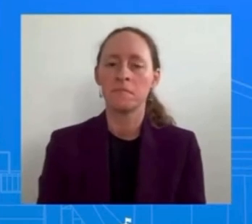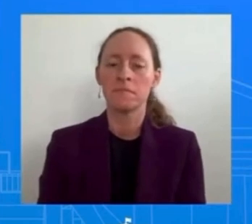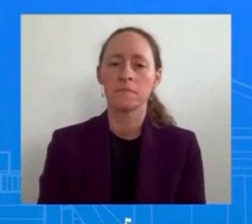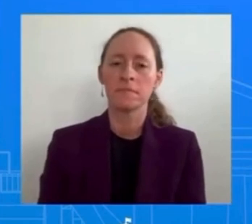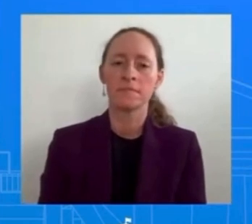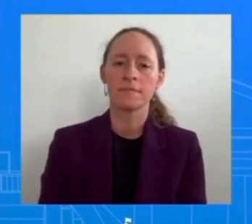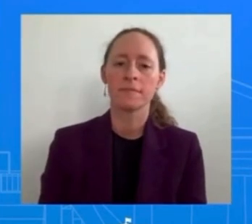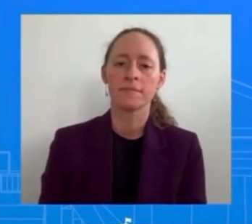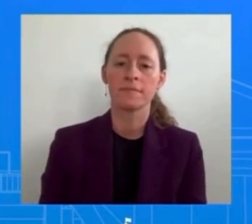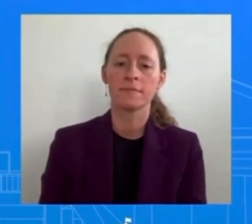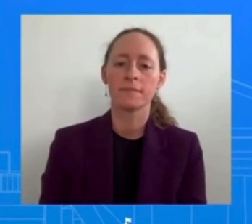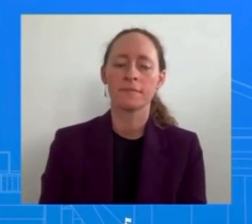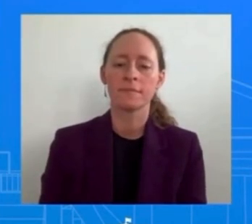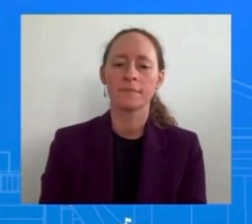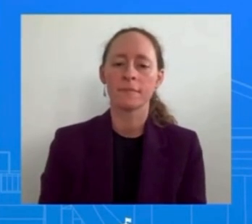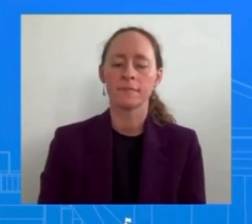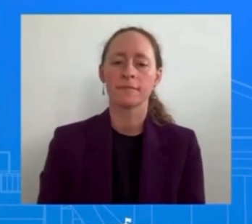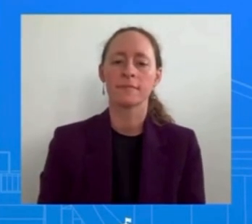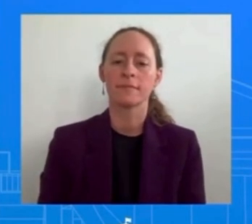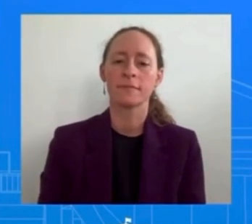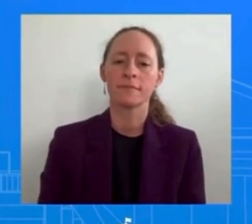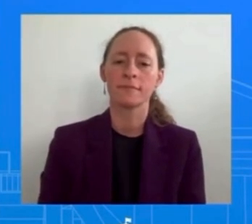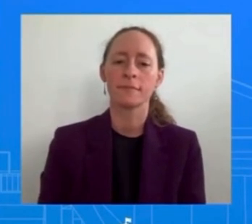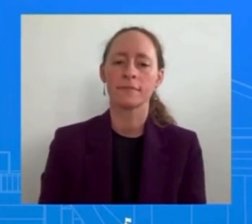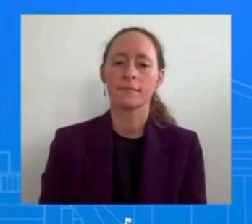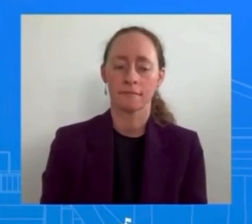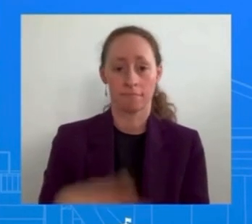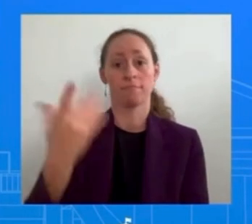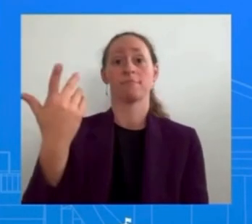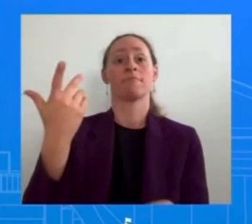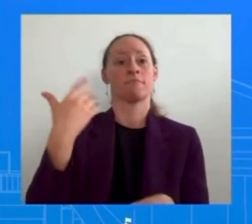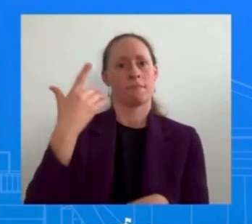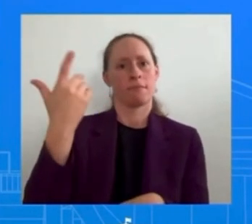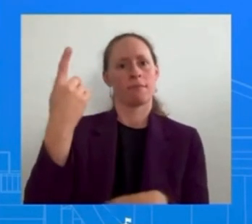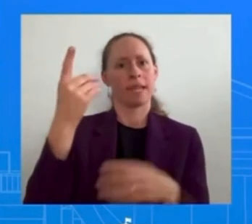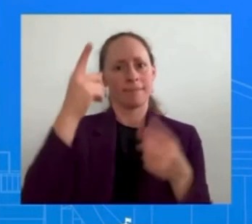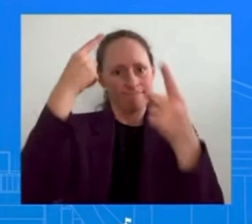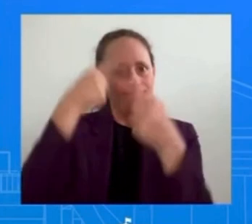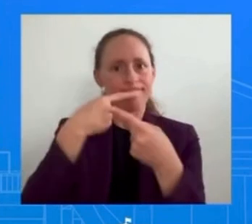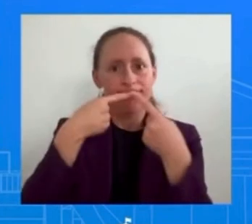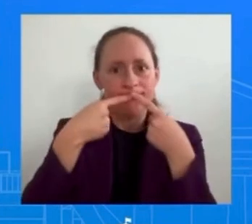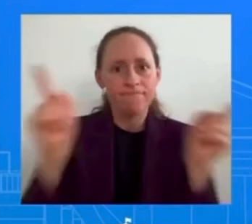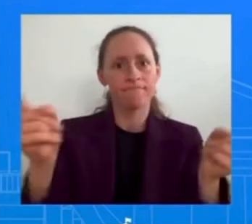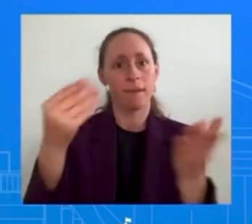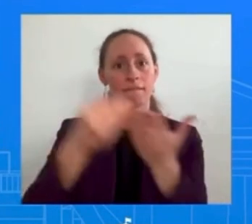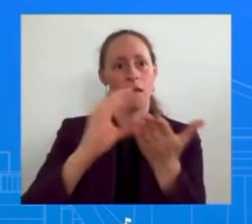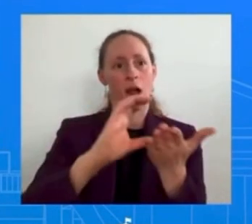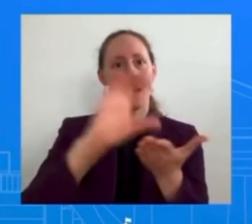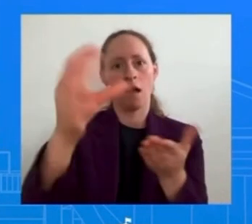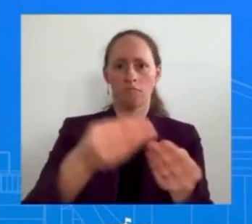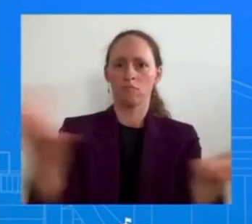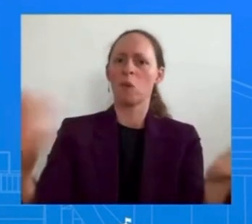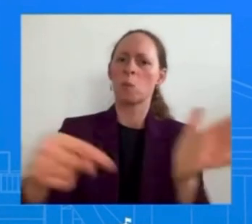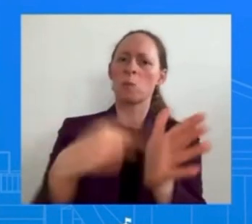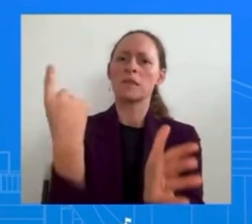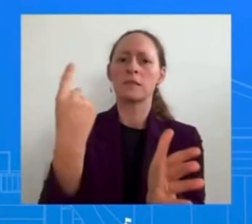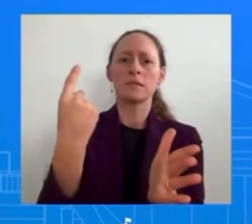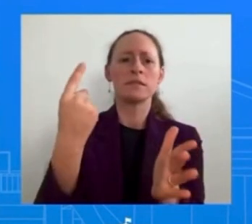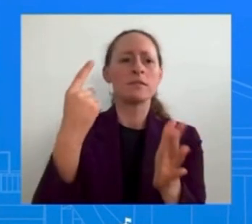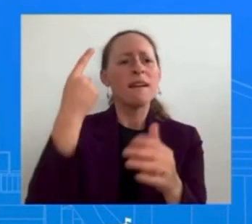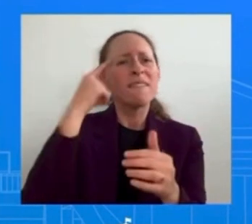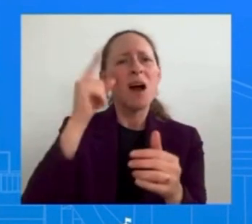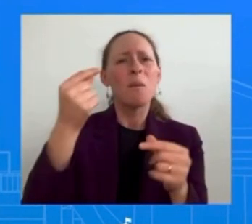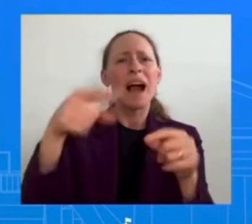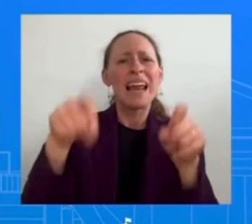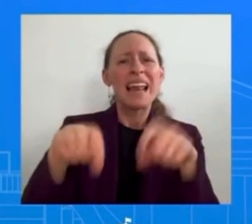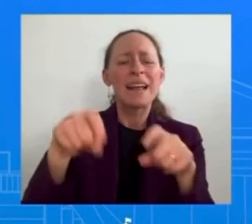consumables. But our teams on the ground are hearing from people who are concerned about making their car payment, making their basic bills now that their lives have been so